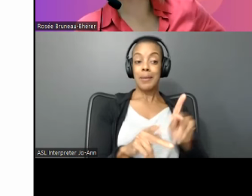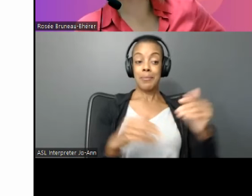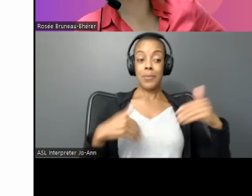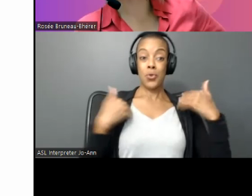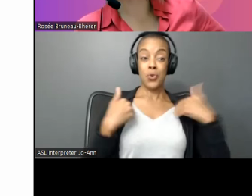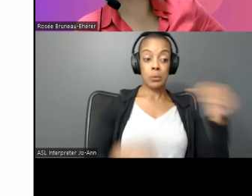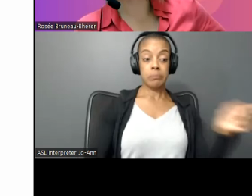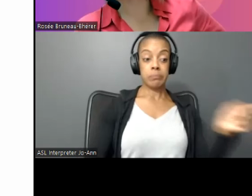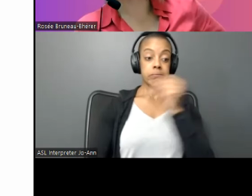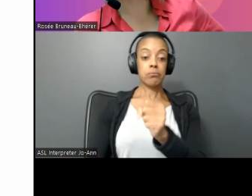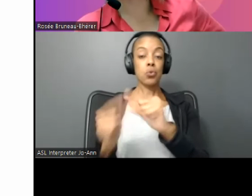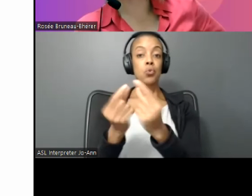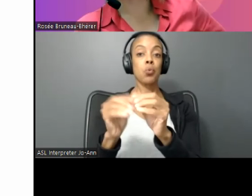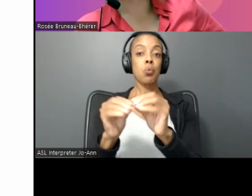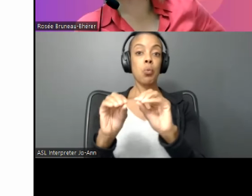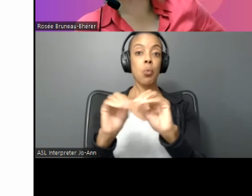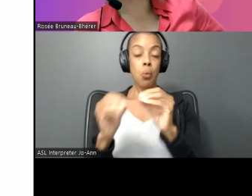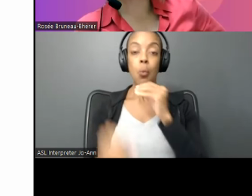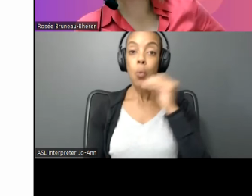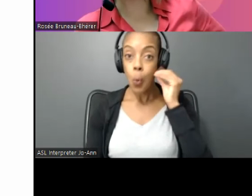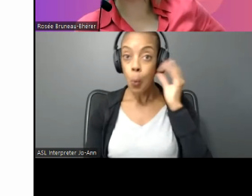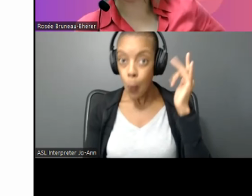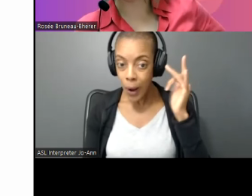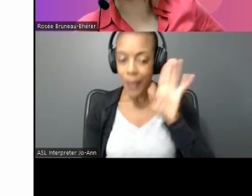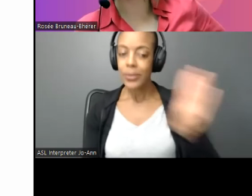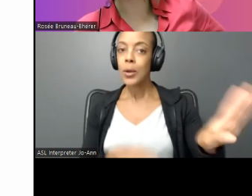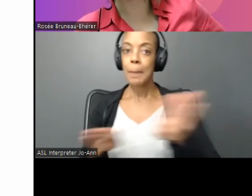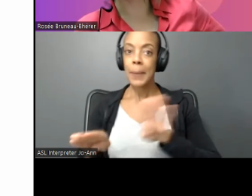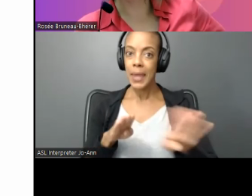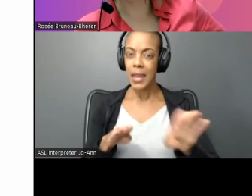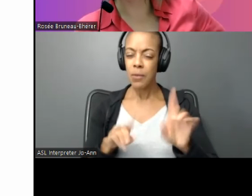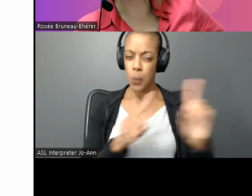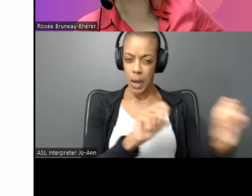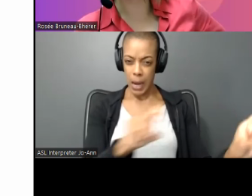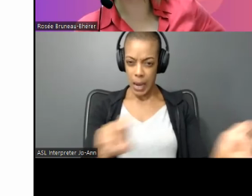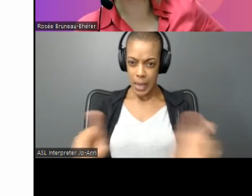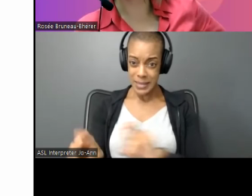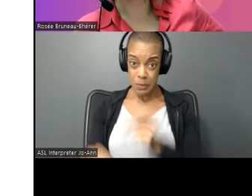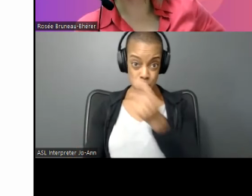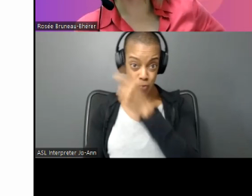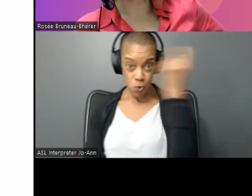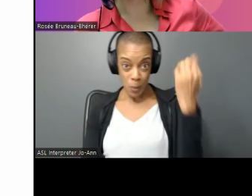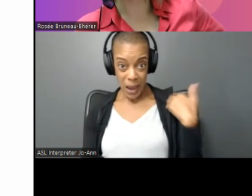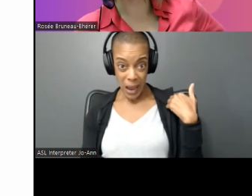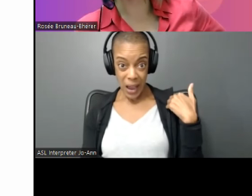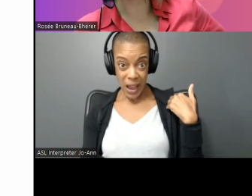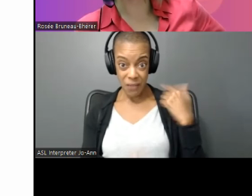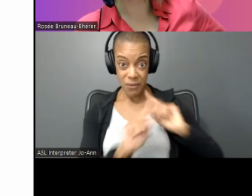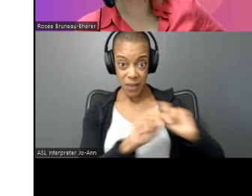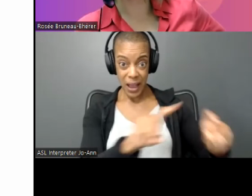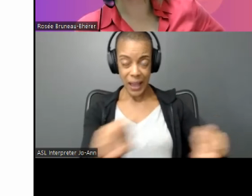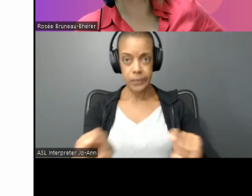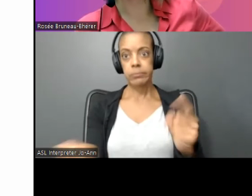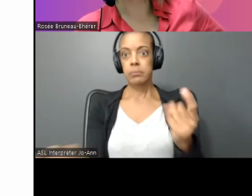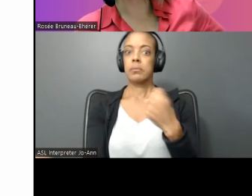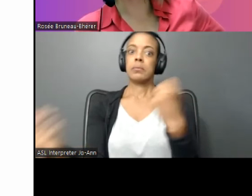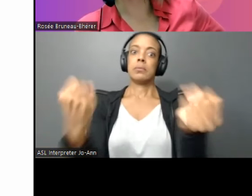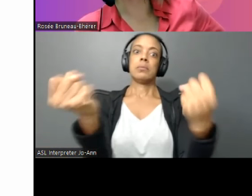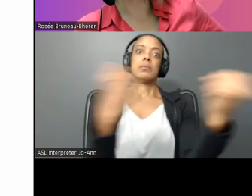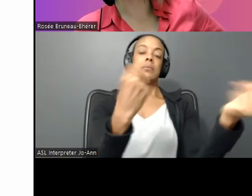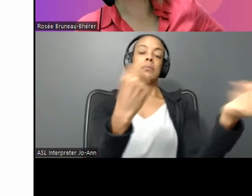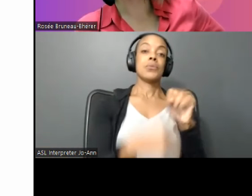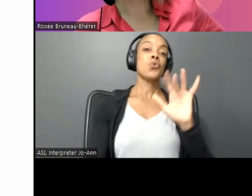when we asked them if they had lived traumas in their lifetime, well, obviously they had a huge baggage. And 25% of those